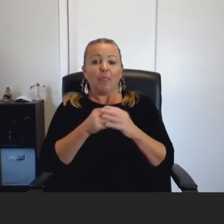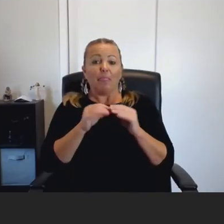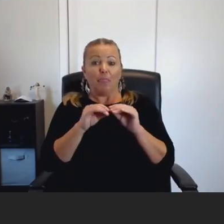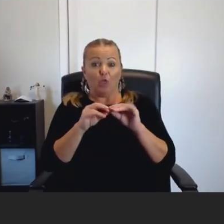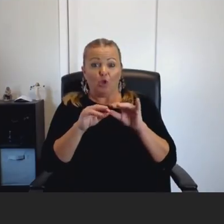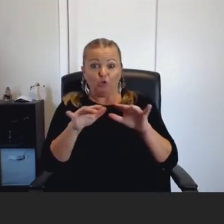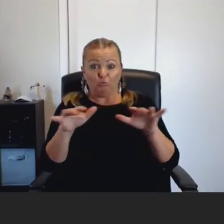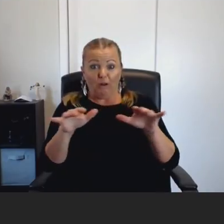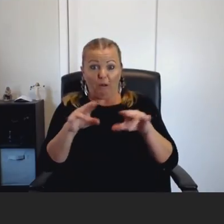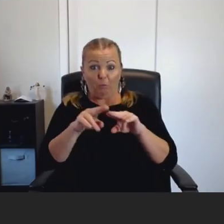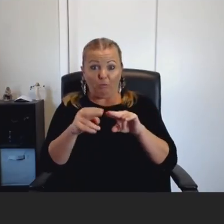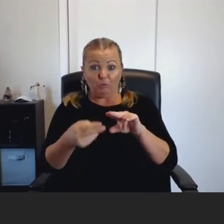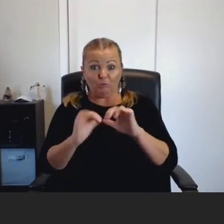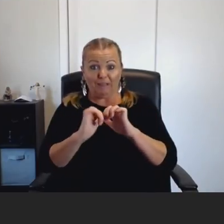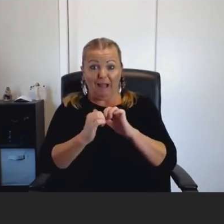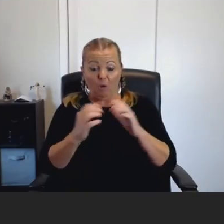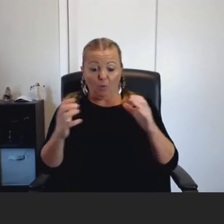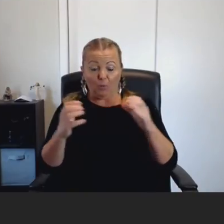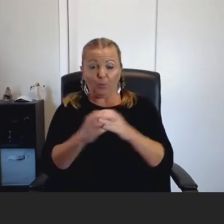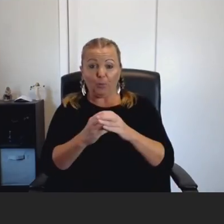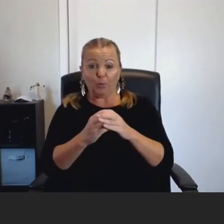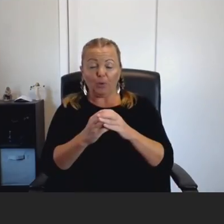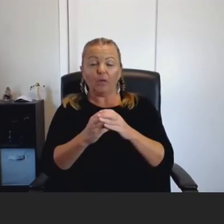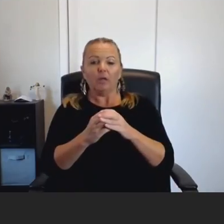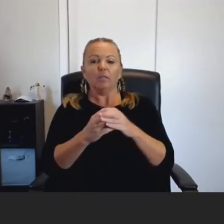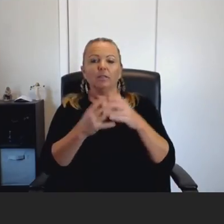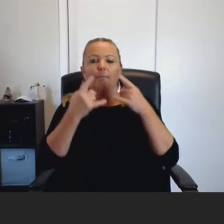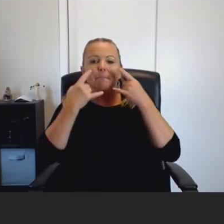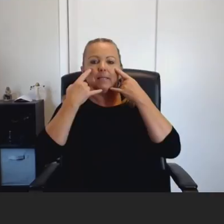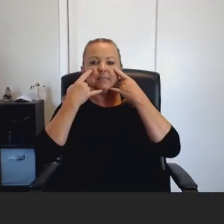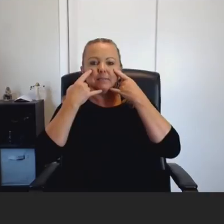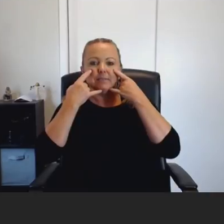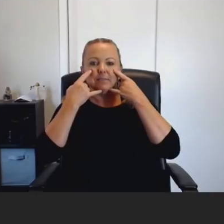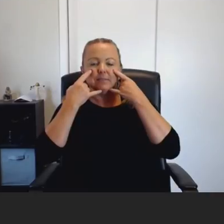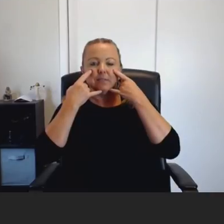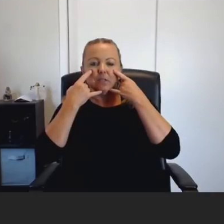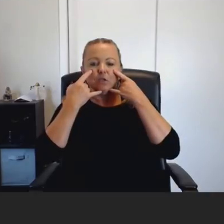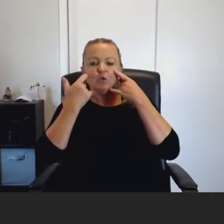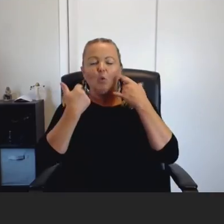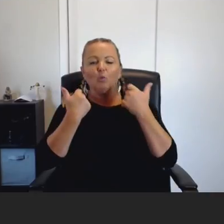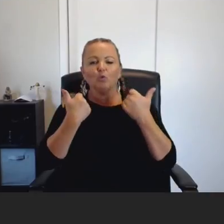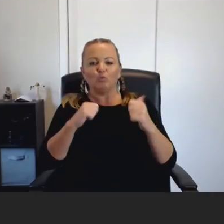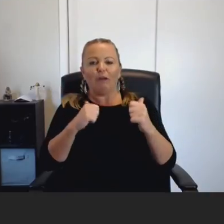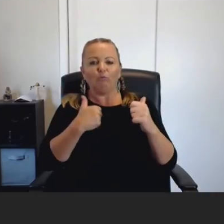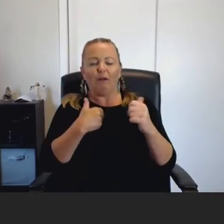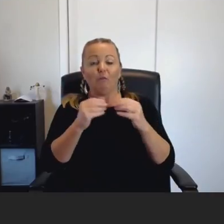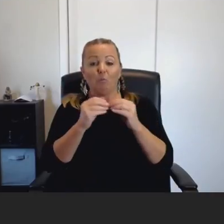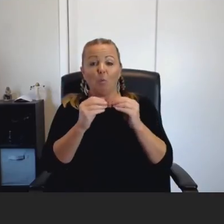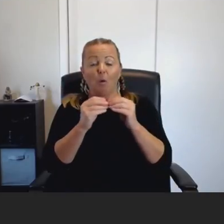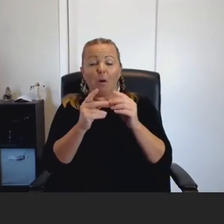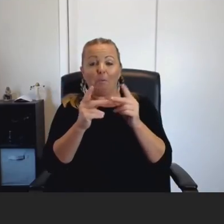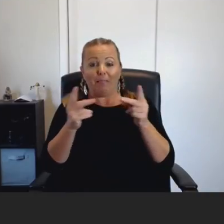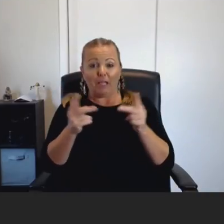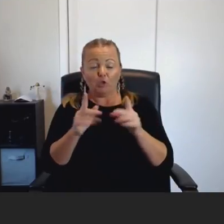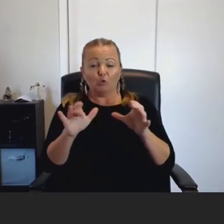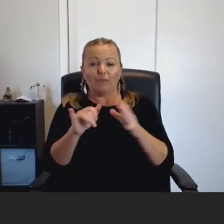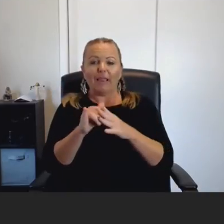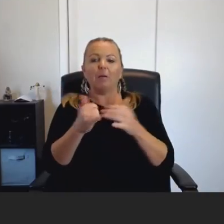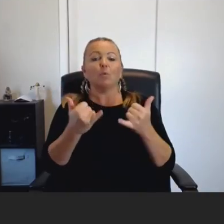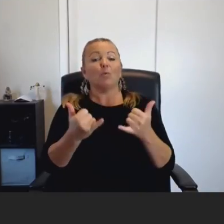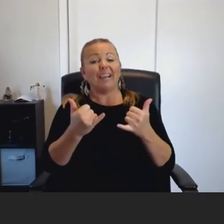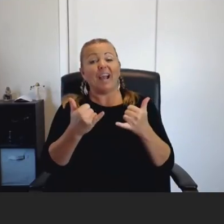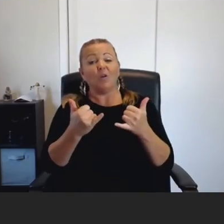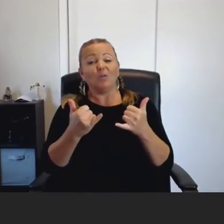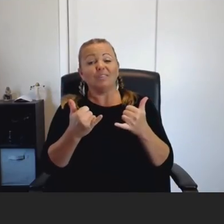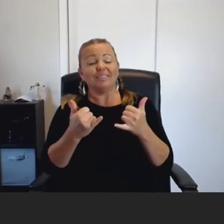people are wearing their masks, and so we are looking to have more and more places do that. Presently, and it's part of our